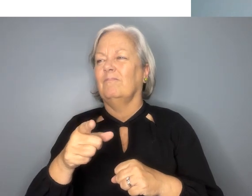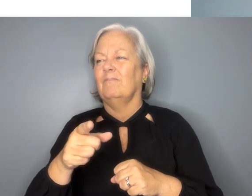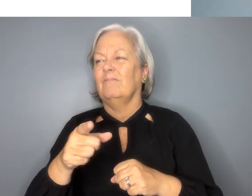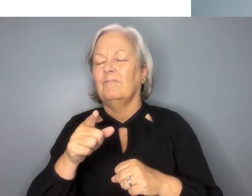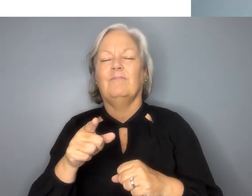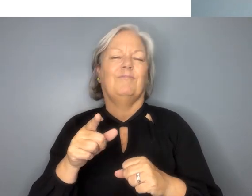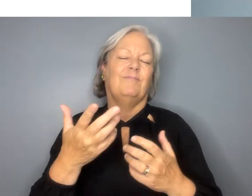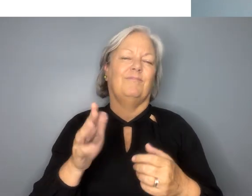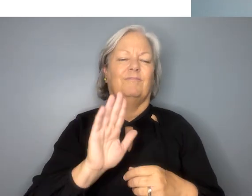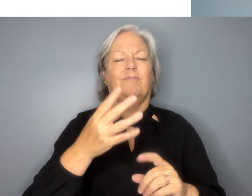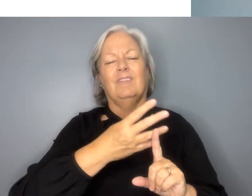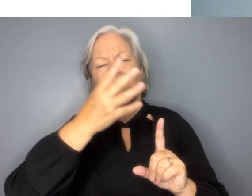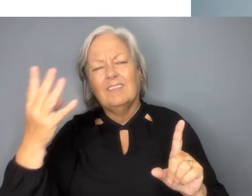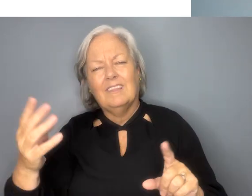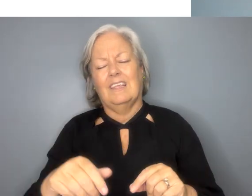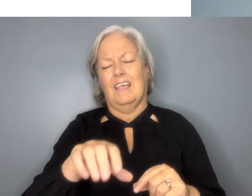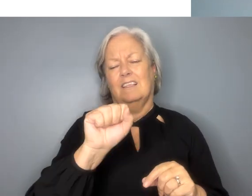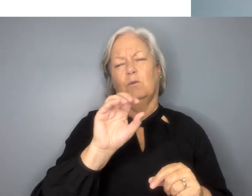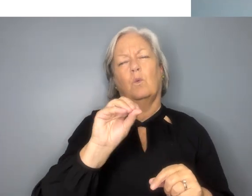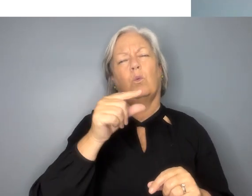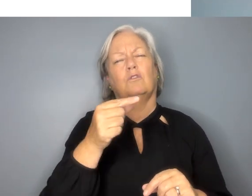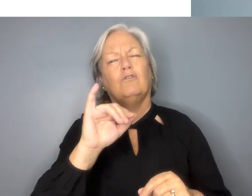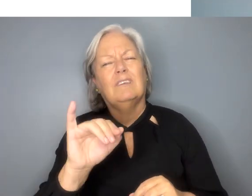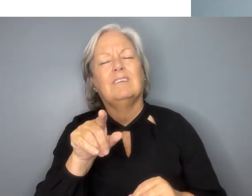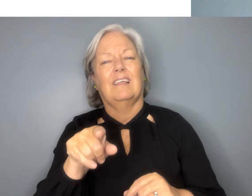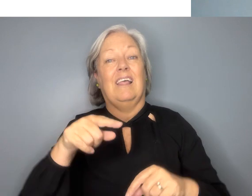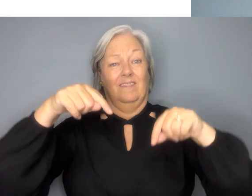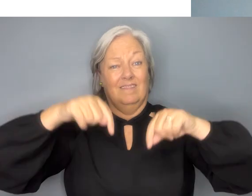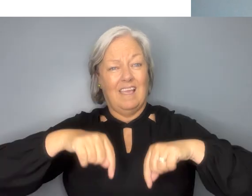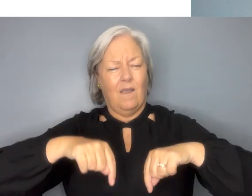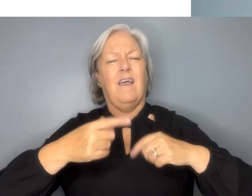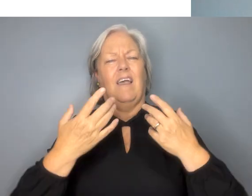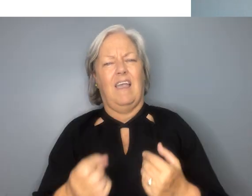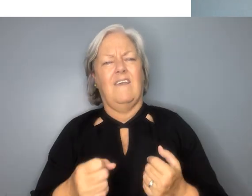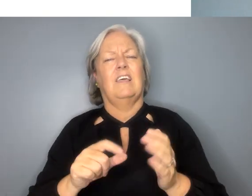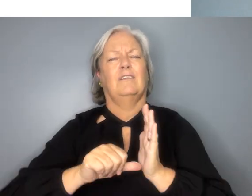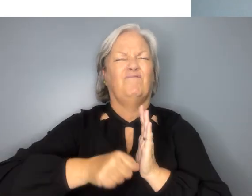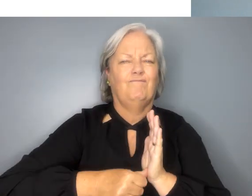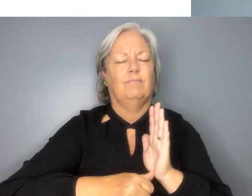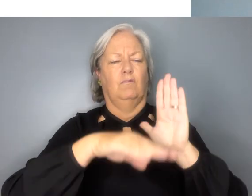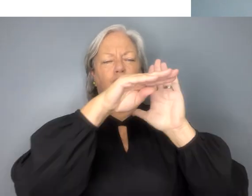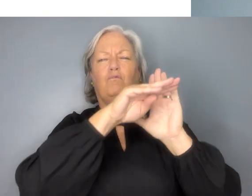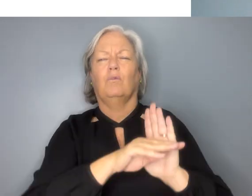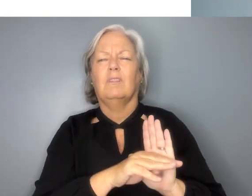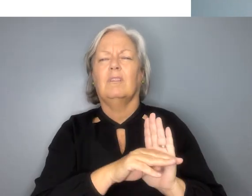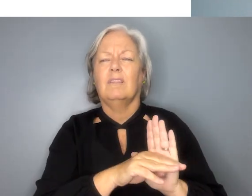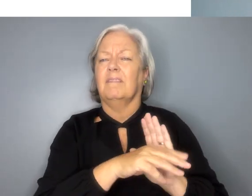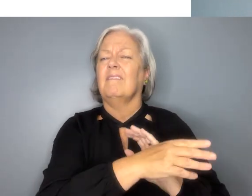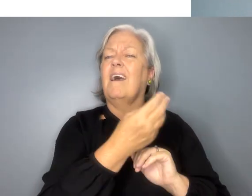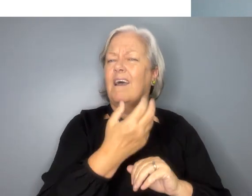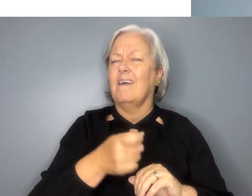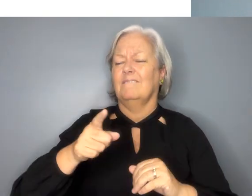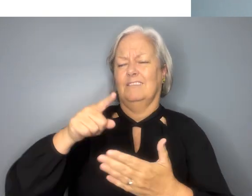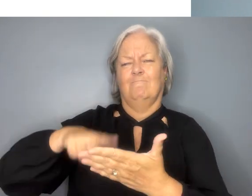against SOGI or LGBTIQA plus peoples around the world with recent, really a cracking down in laws that are criminalizing us